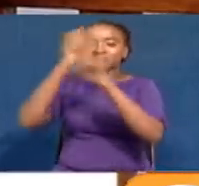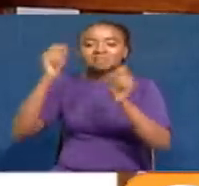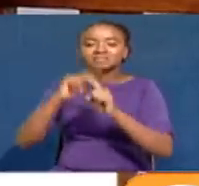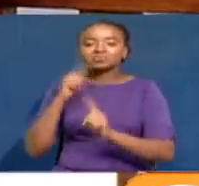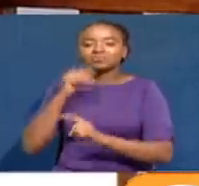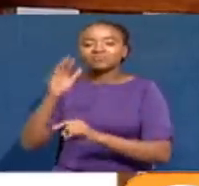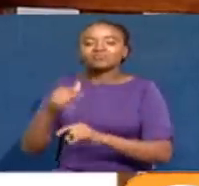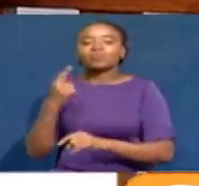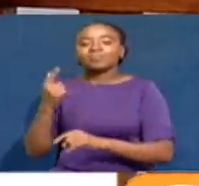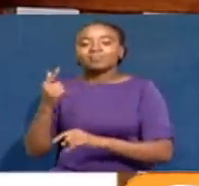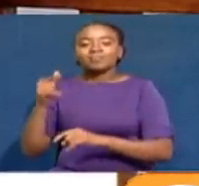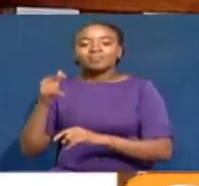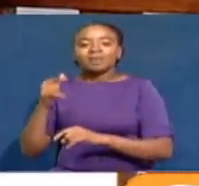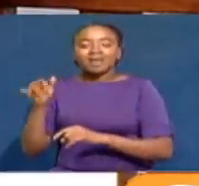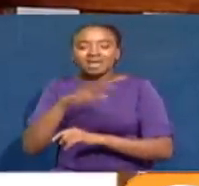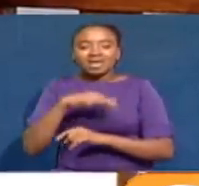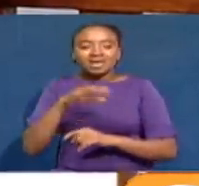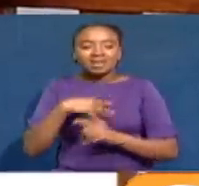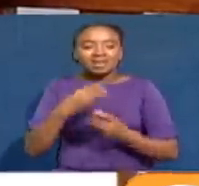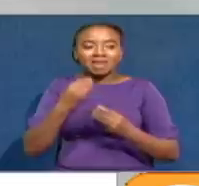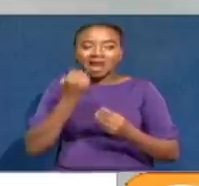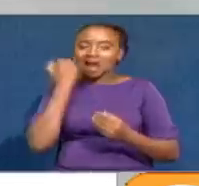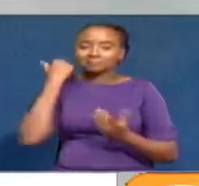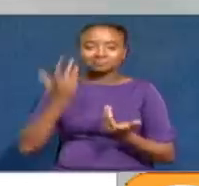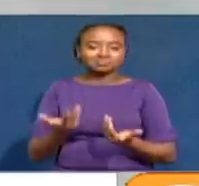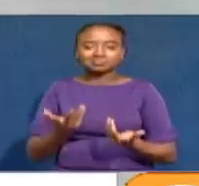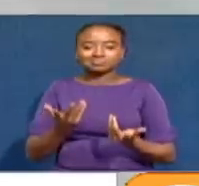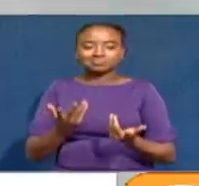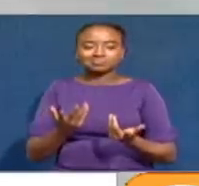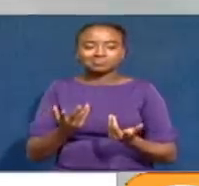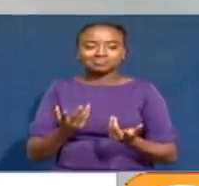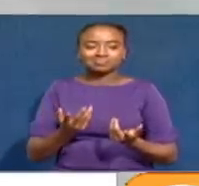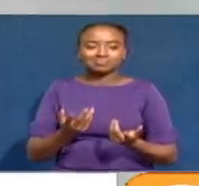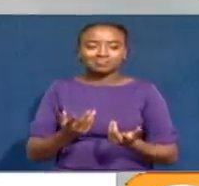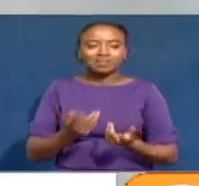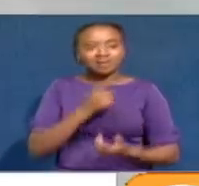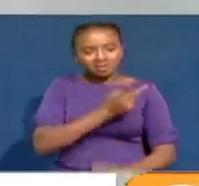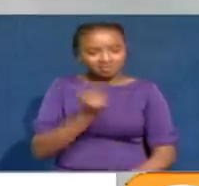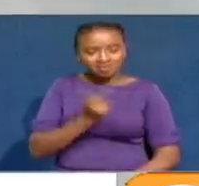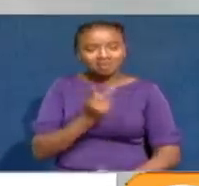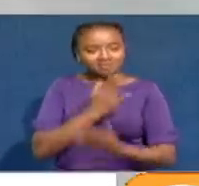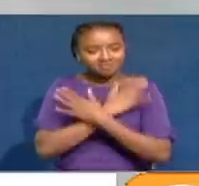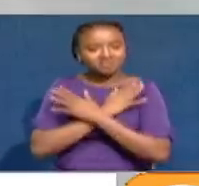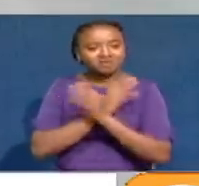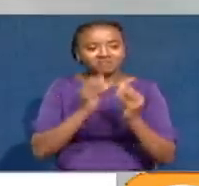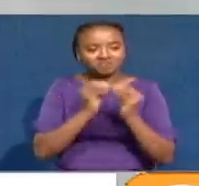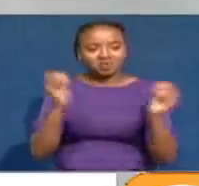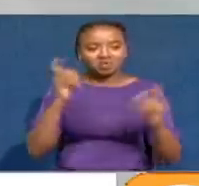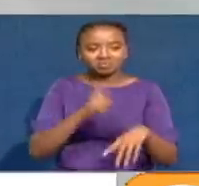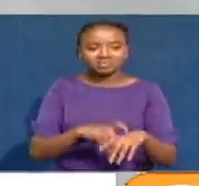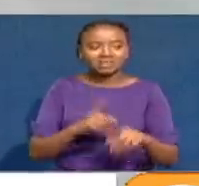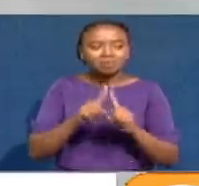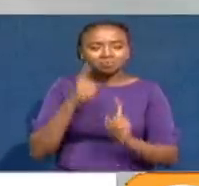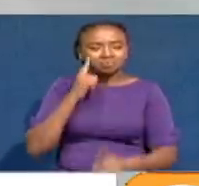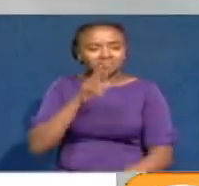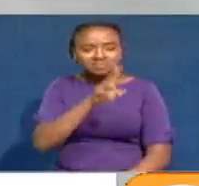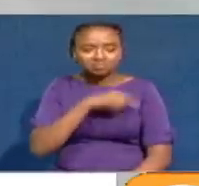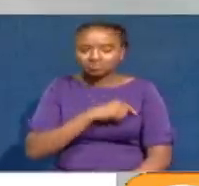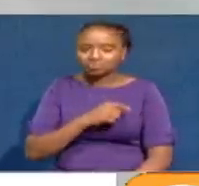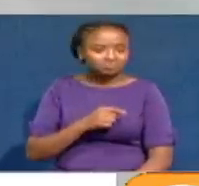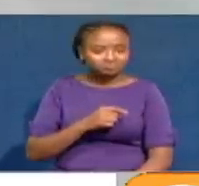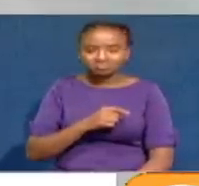comes from day one, he is plotting how he is going to take over. You don't know, yes. Sure, you don't know that they were bromance, they were friends for a long time. But Moshimua, I saw you shake your head for a